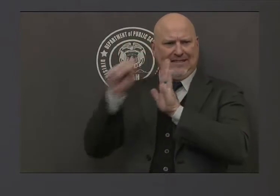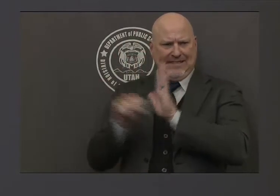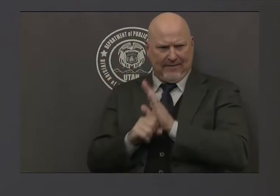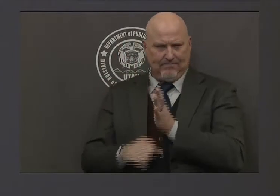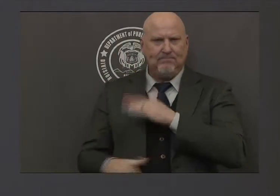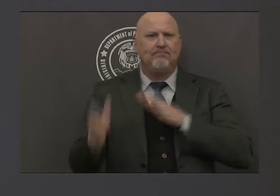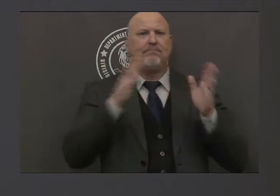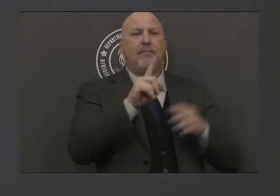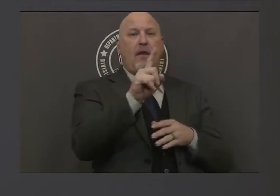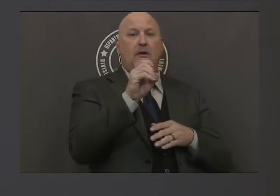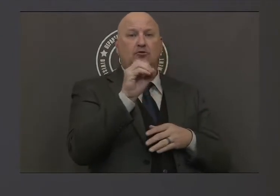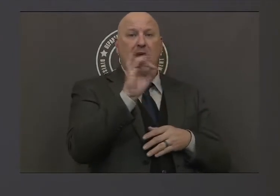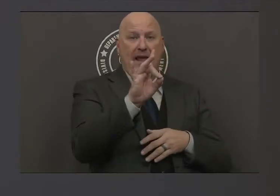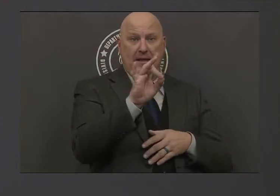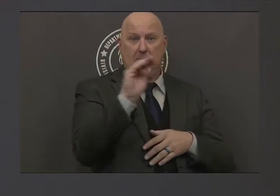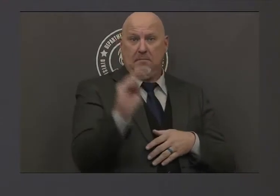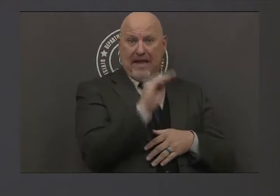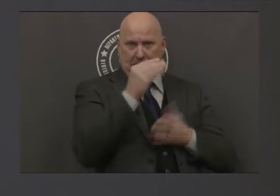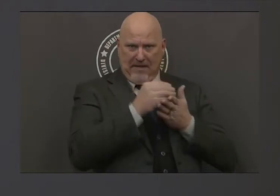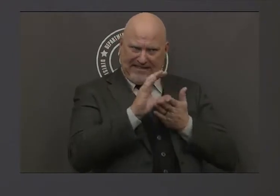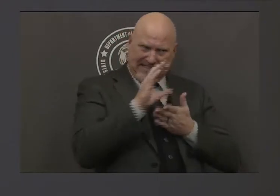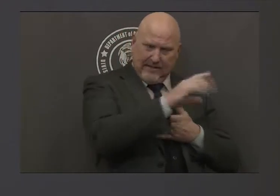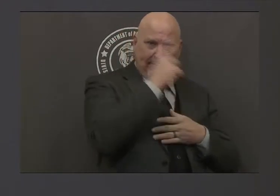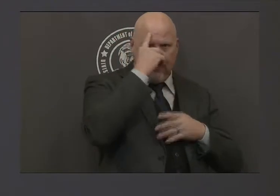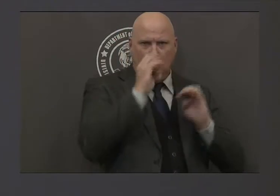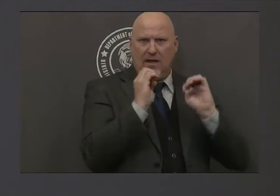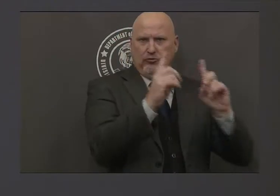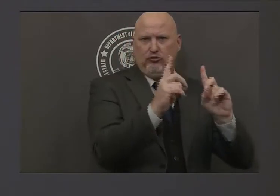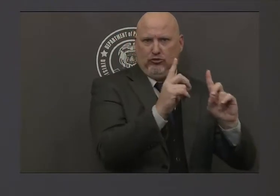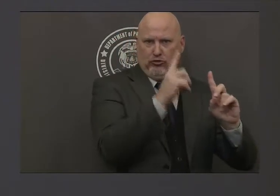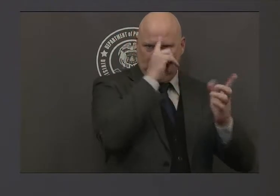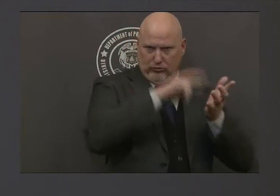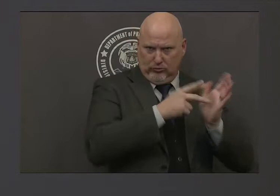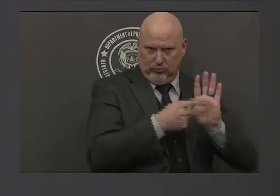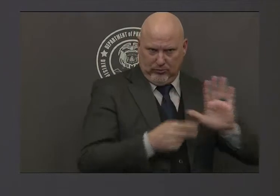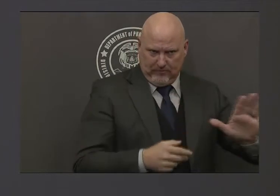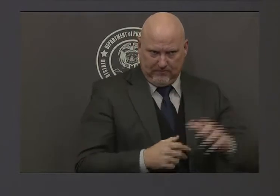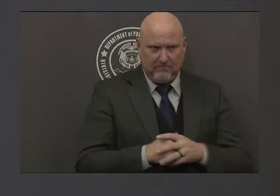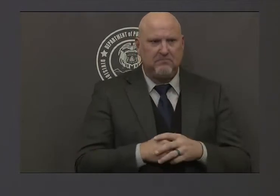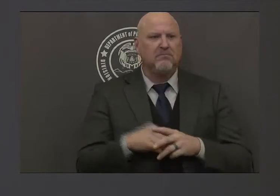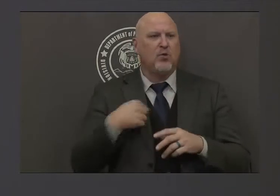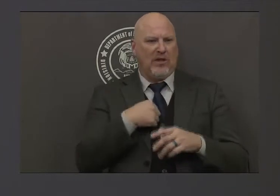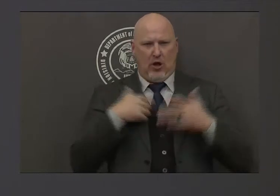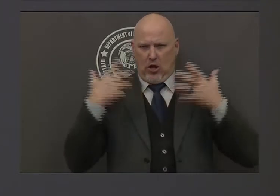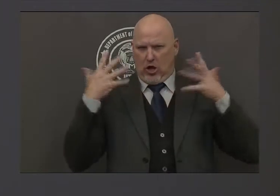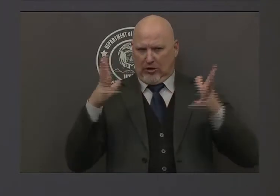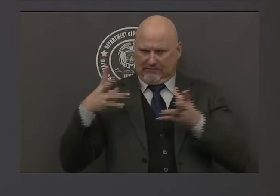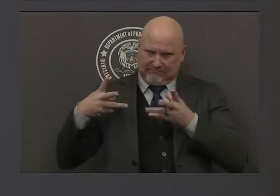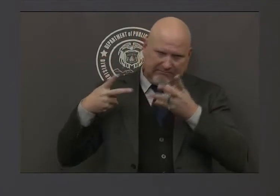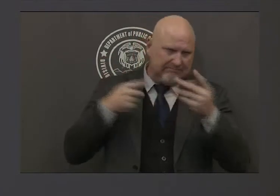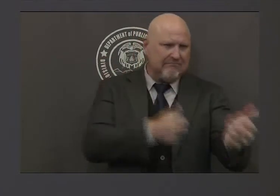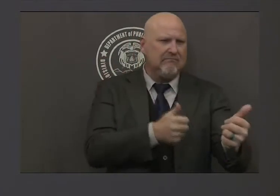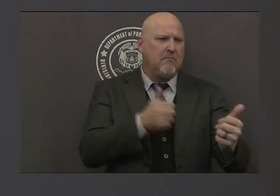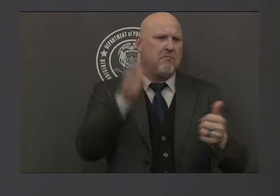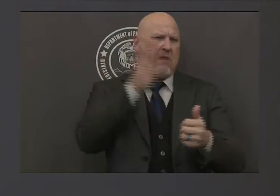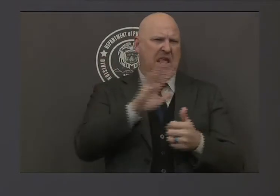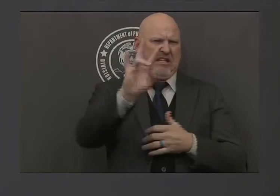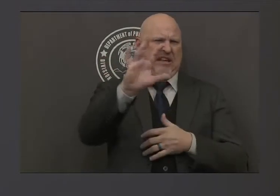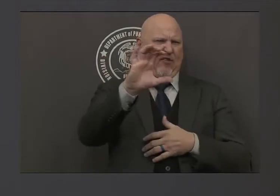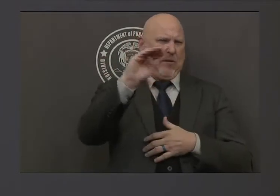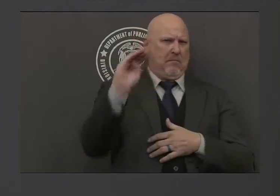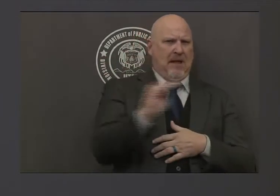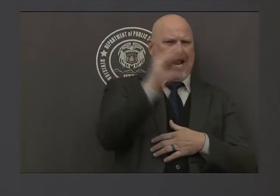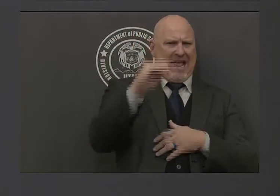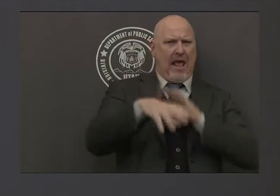date, we've paid out all but about $200 million of this, although again, that $200 million has been fully